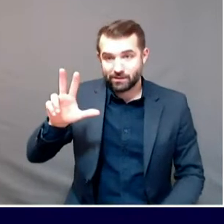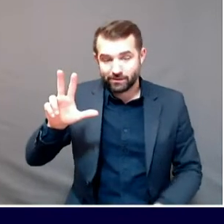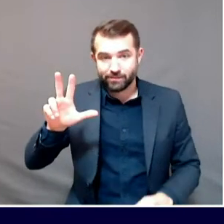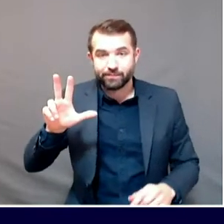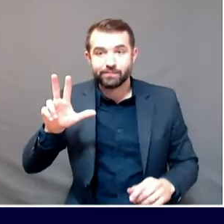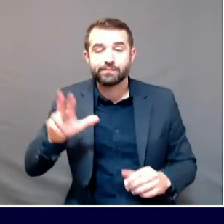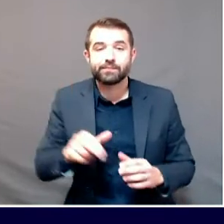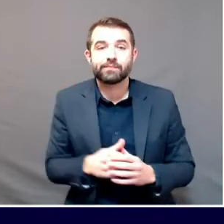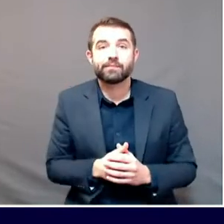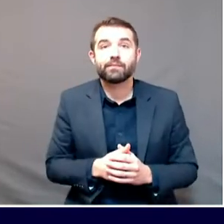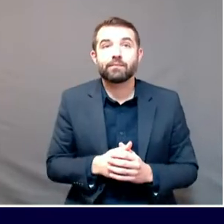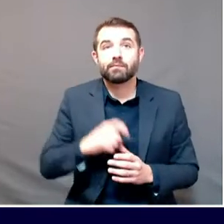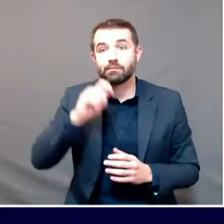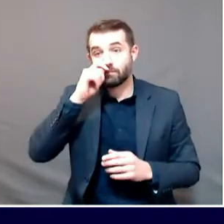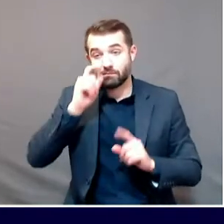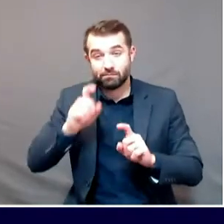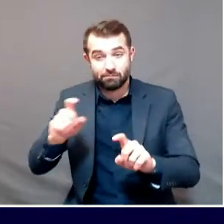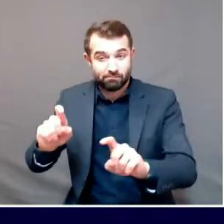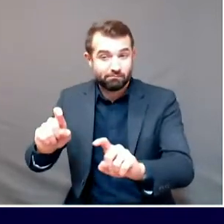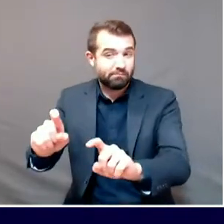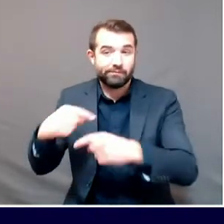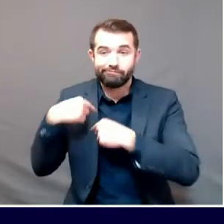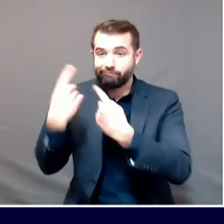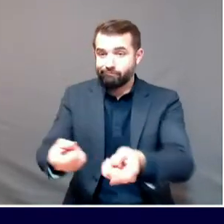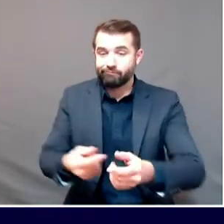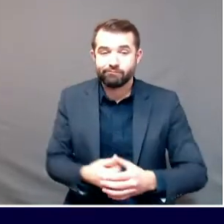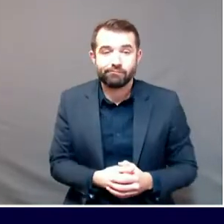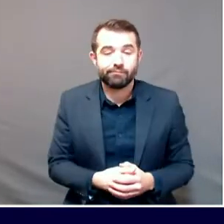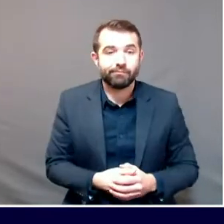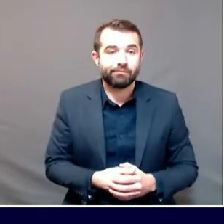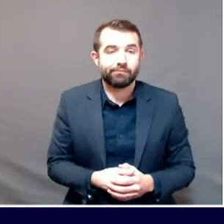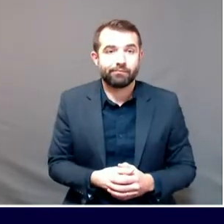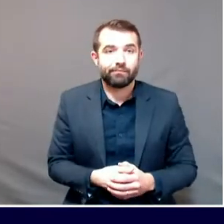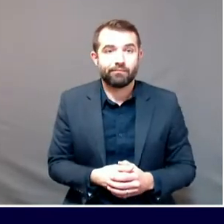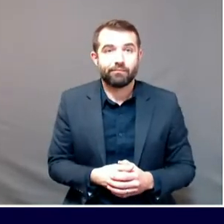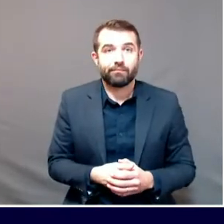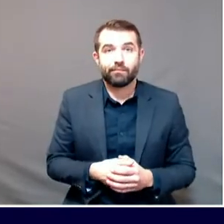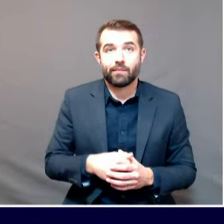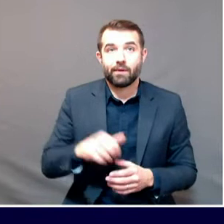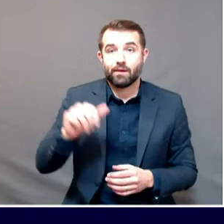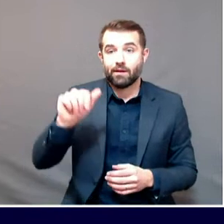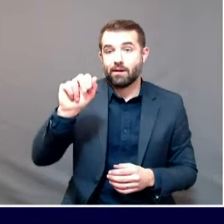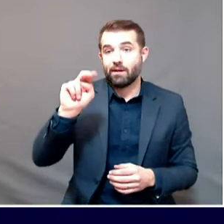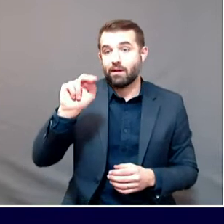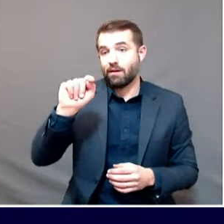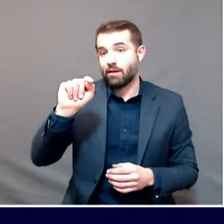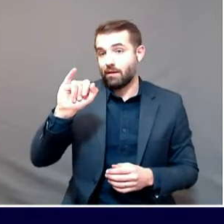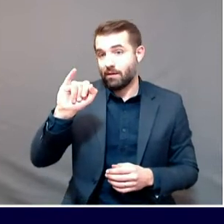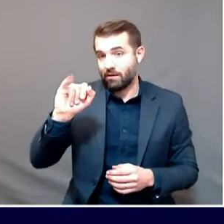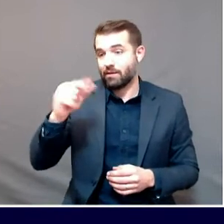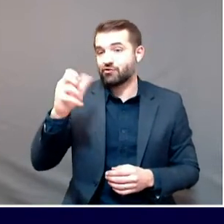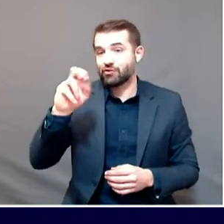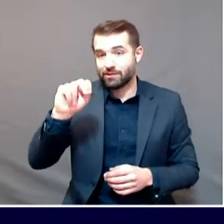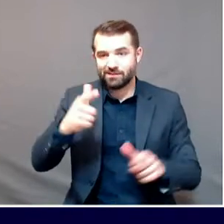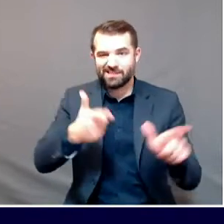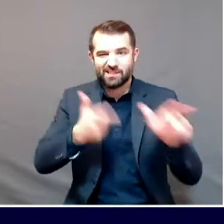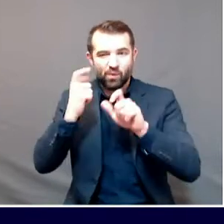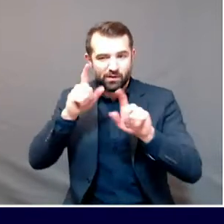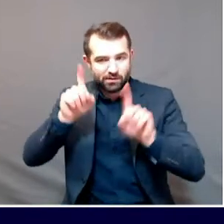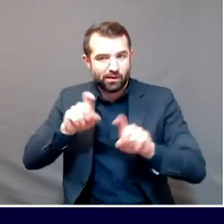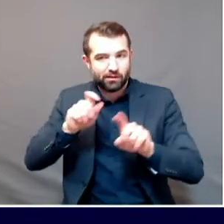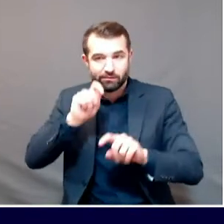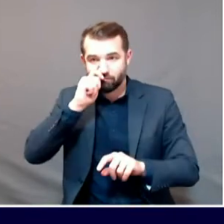being done for every 100,000 individuals. Our antigen positivity rates